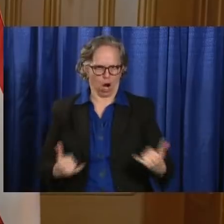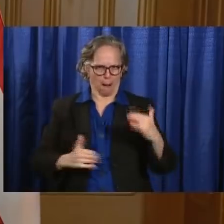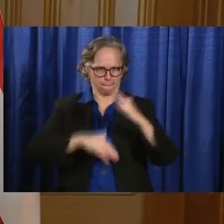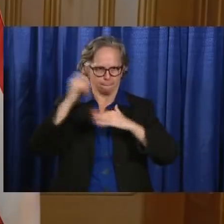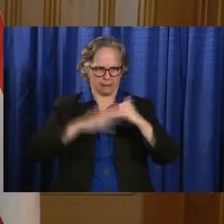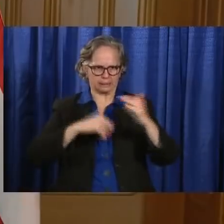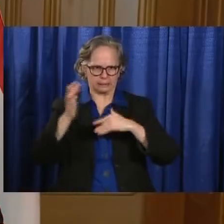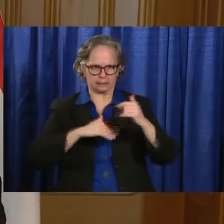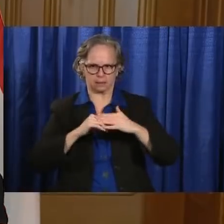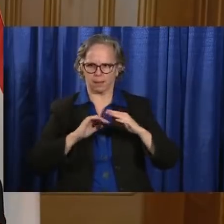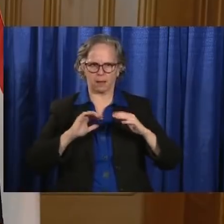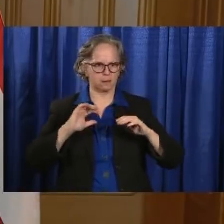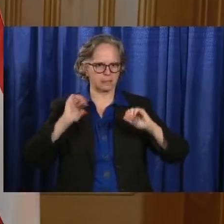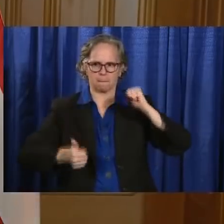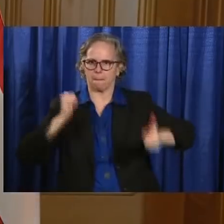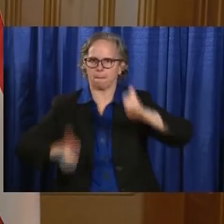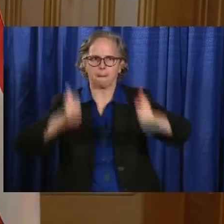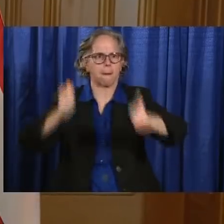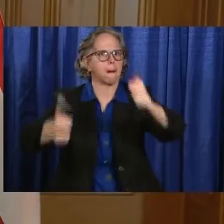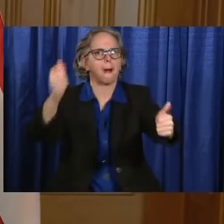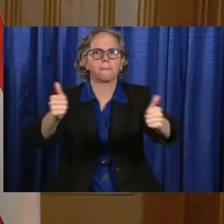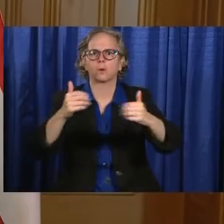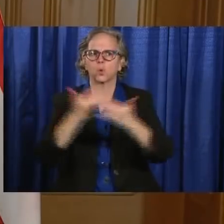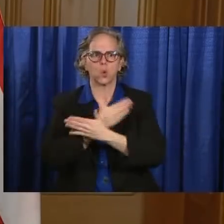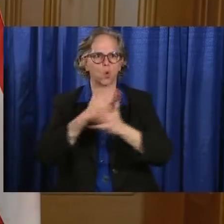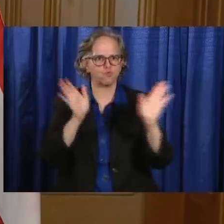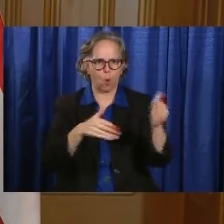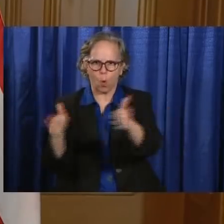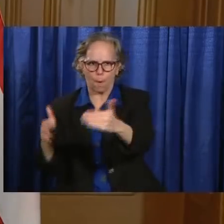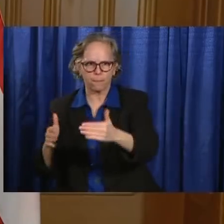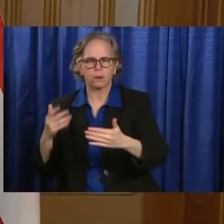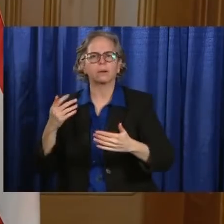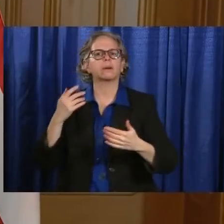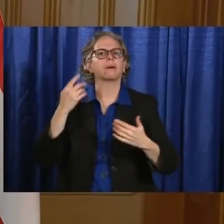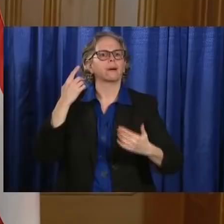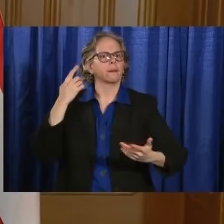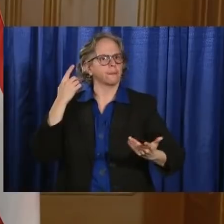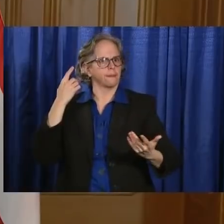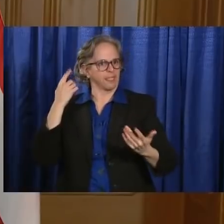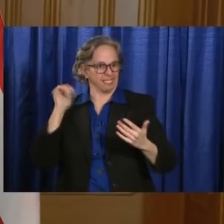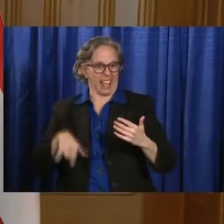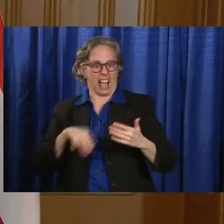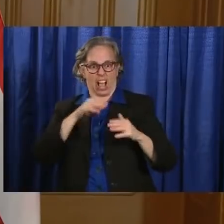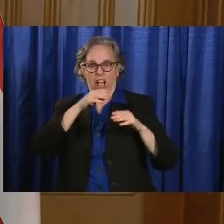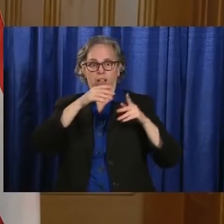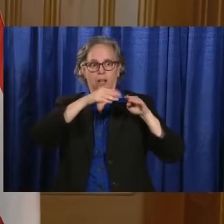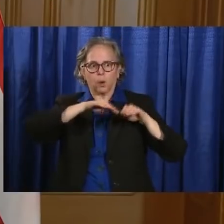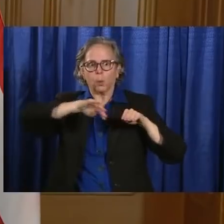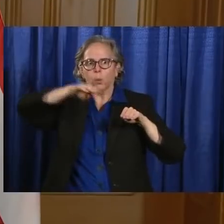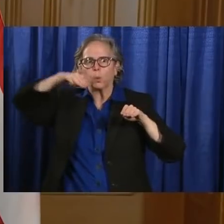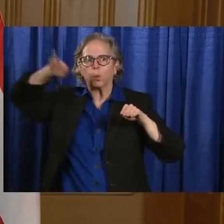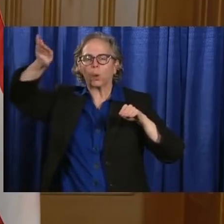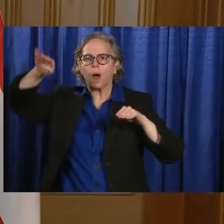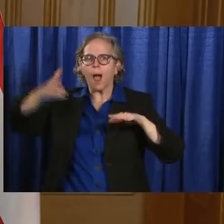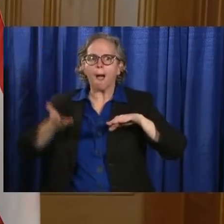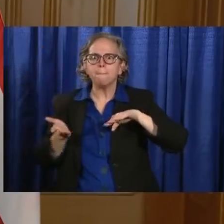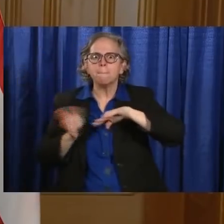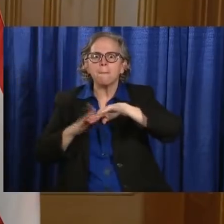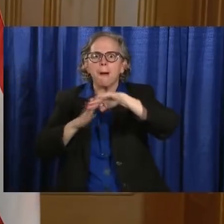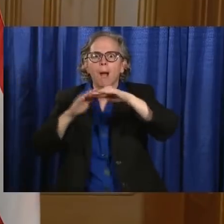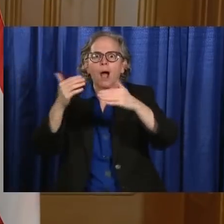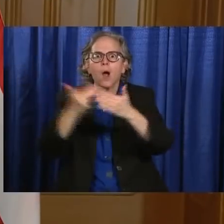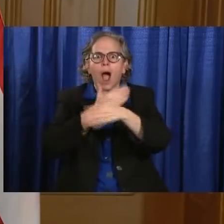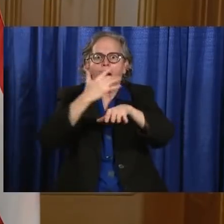own buildings. So what this chart shows is the increase that's already taken place.